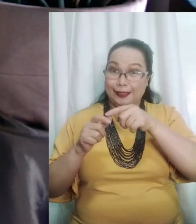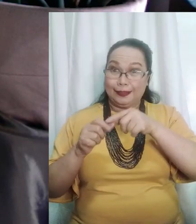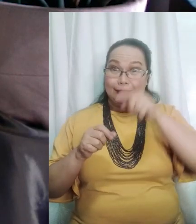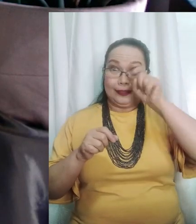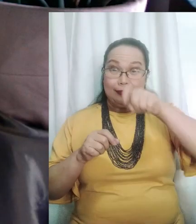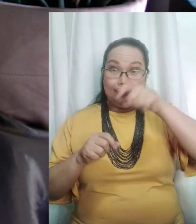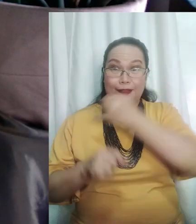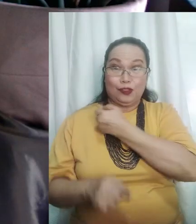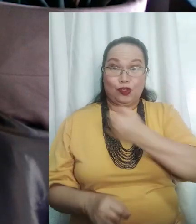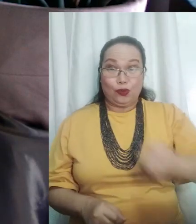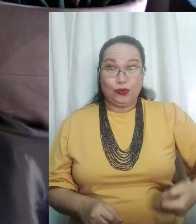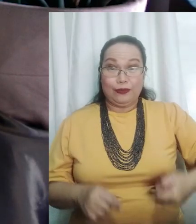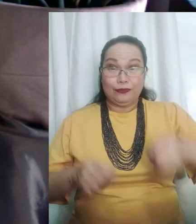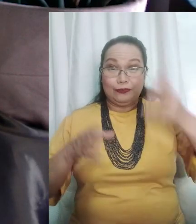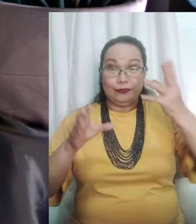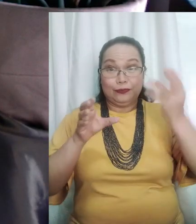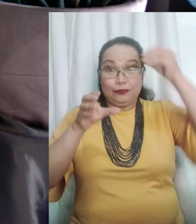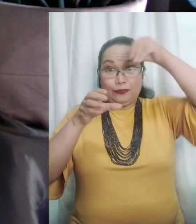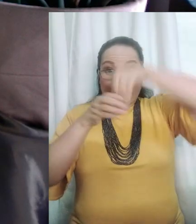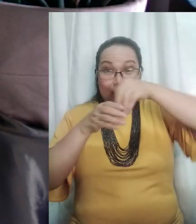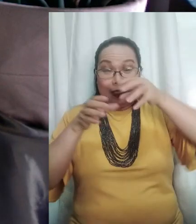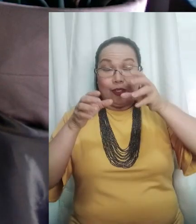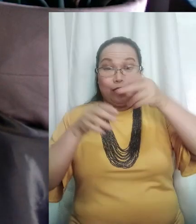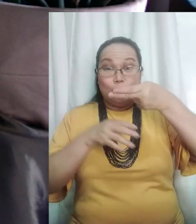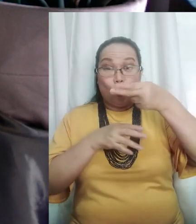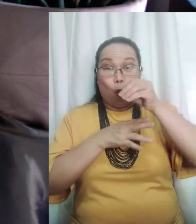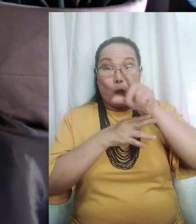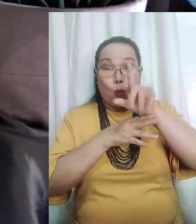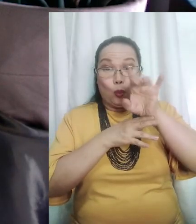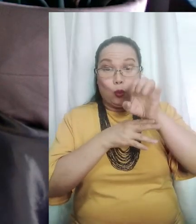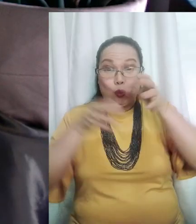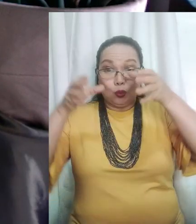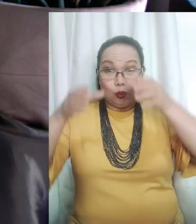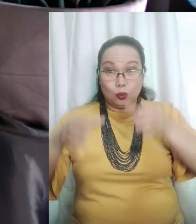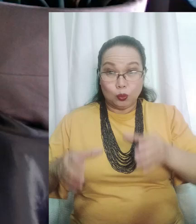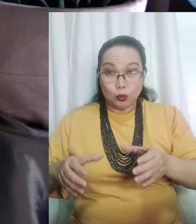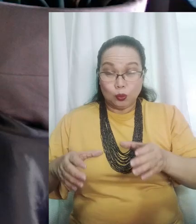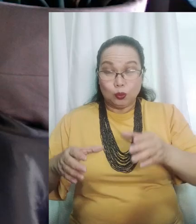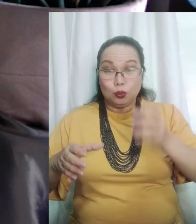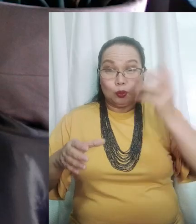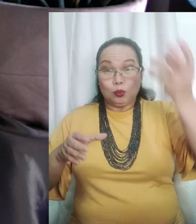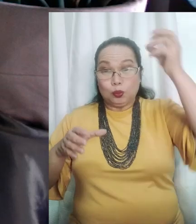Joseph had to let go of all he depended on.